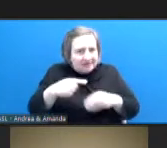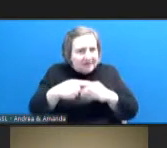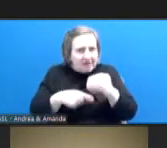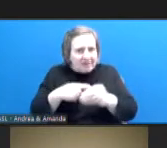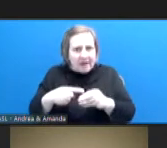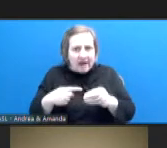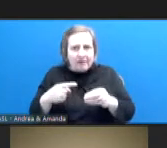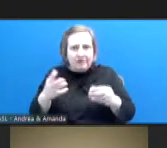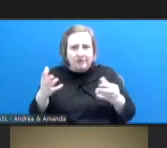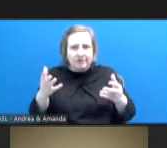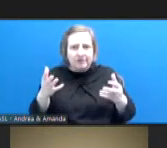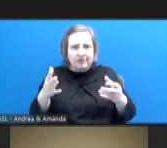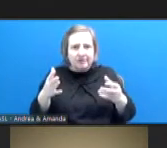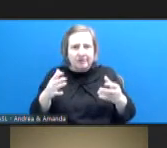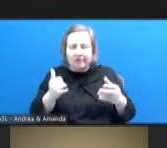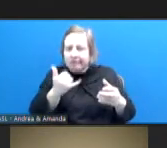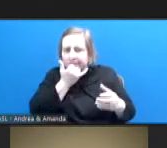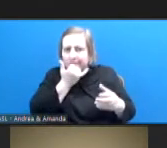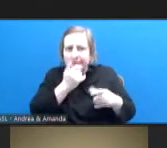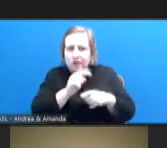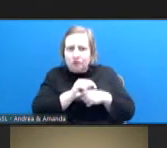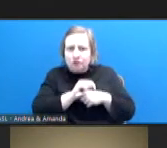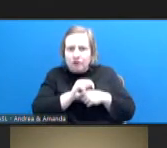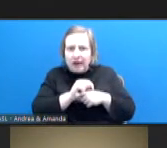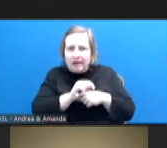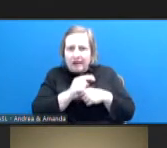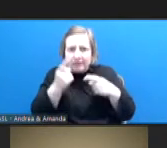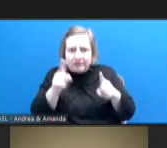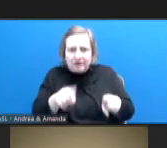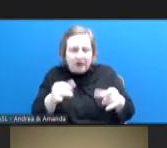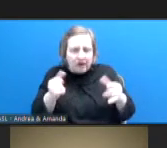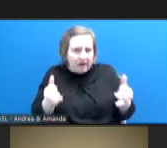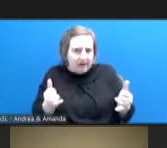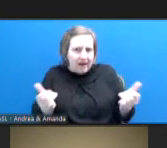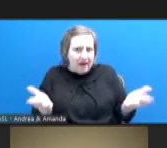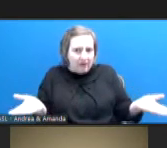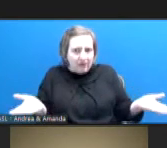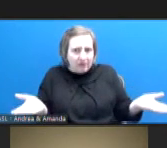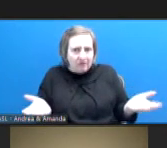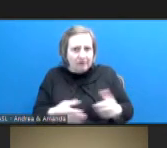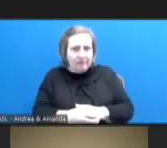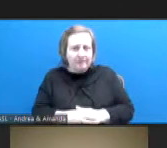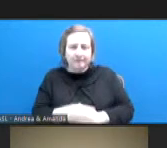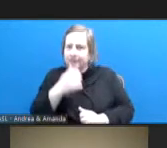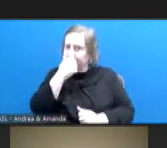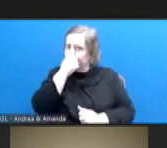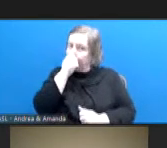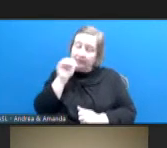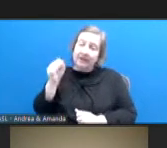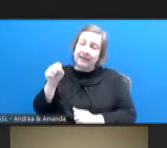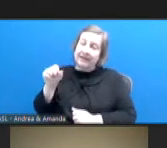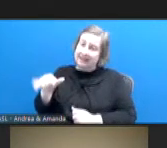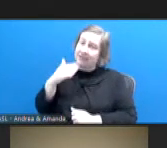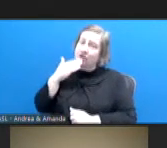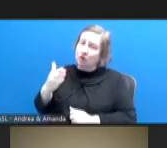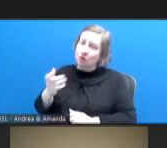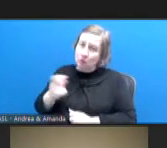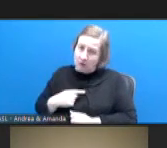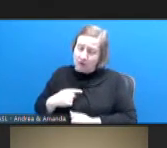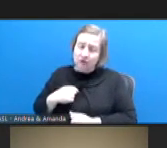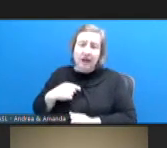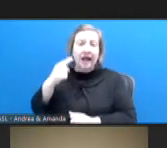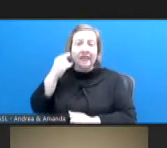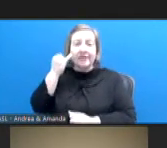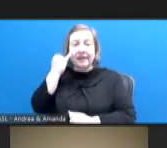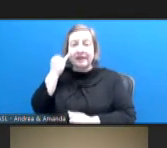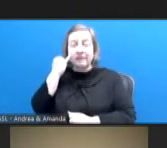the faulty training that has gone on now. Mm-hmm. Yeah, it's a good question. I think if you put this